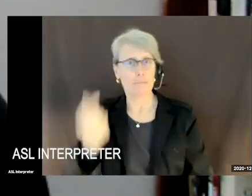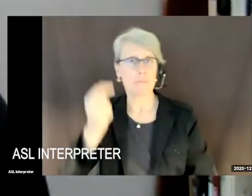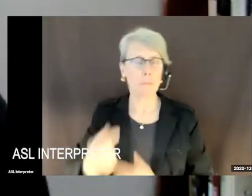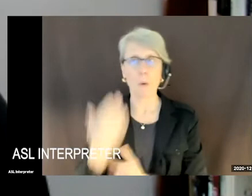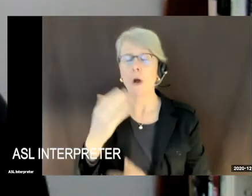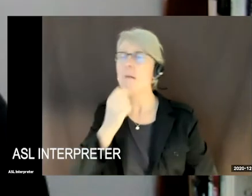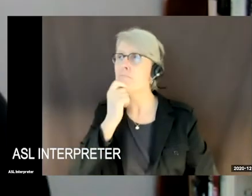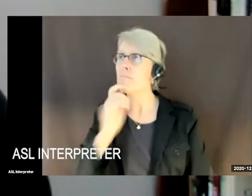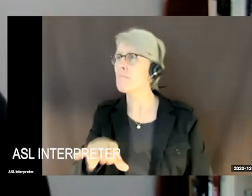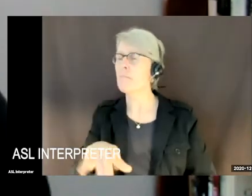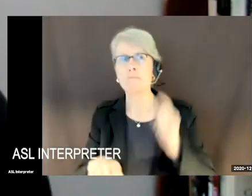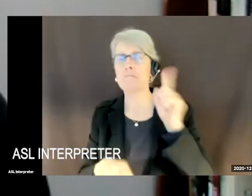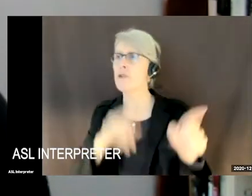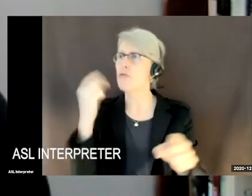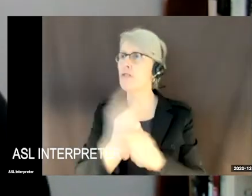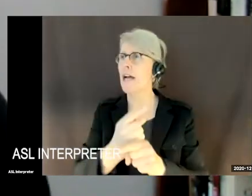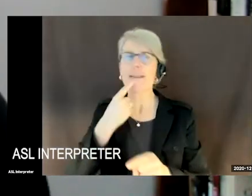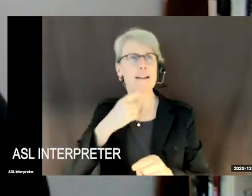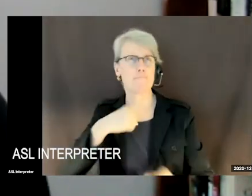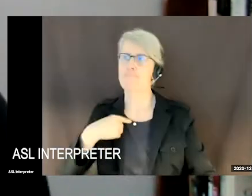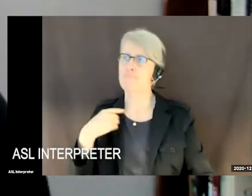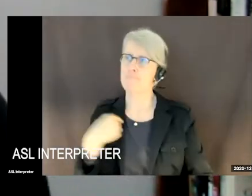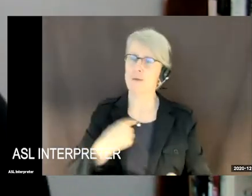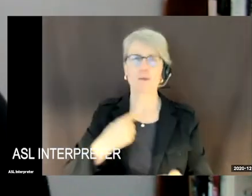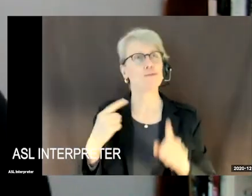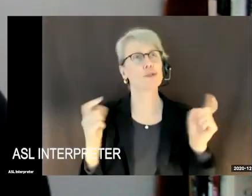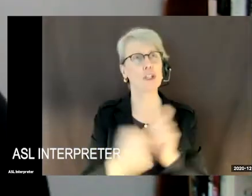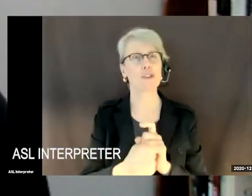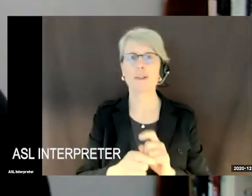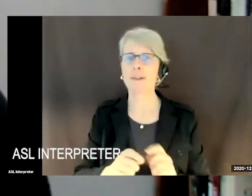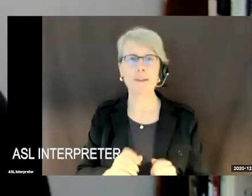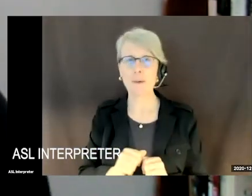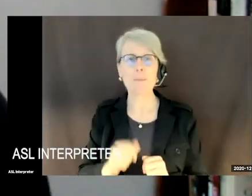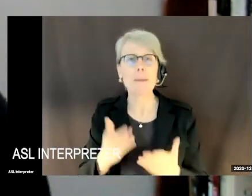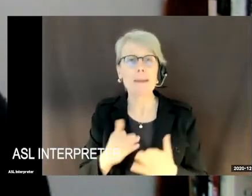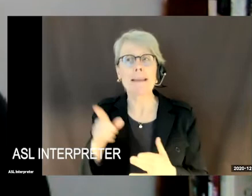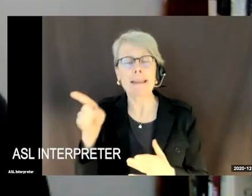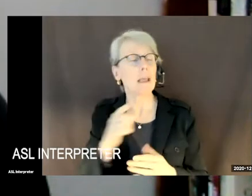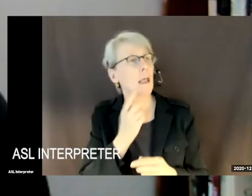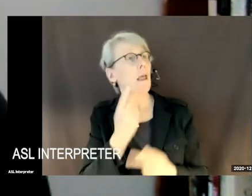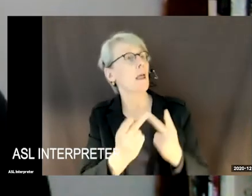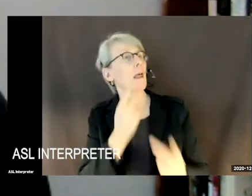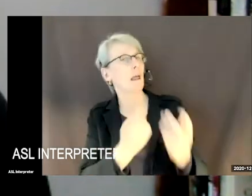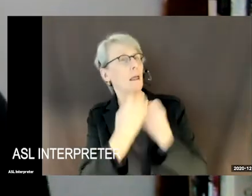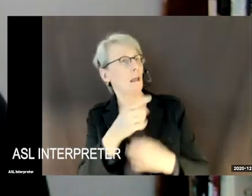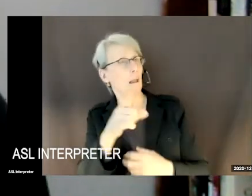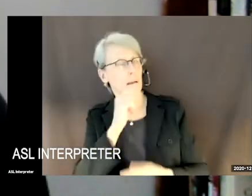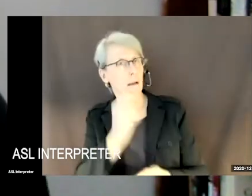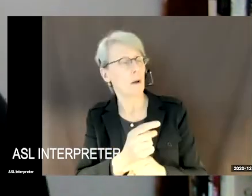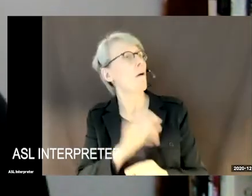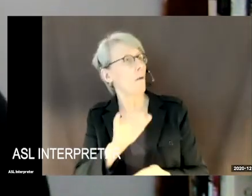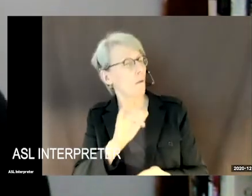up in the morning and says, gosh, I think things aren't good. I should do something about it. But it's demonstrated to them in some way. And the